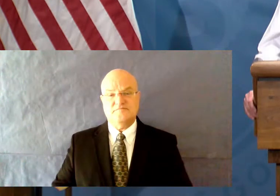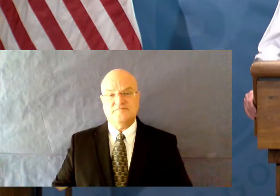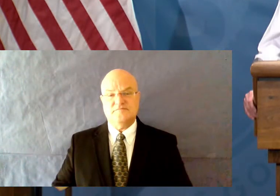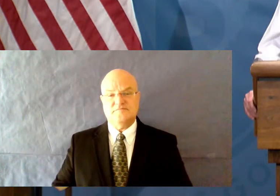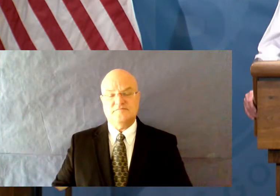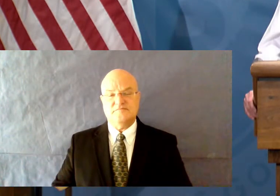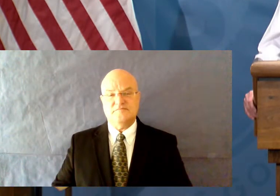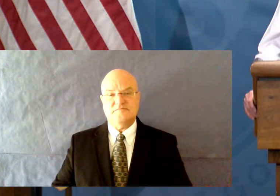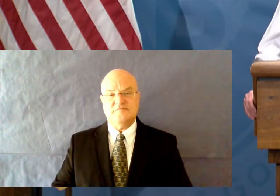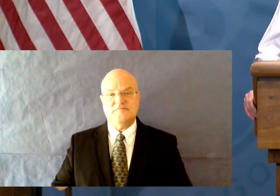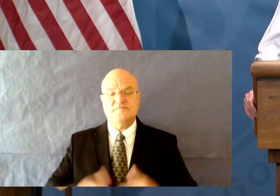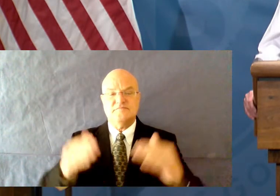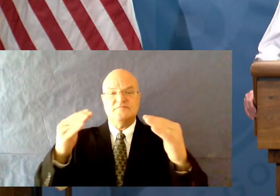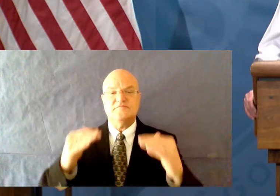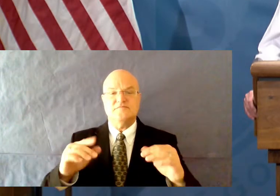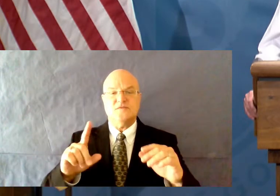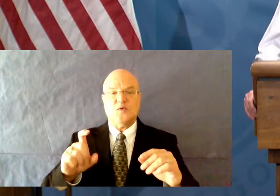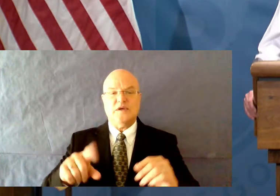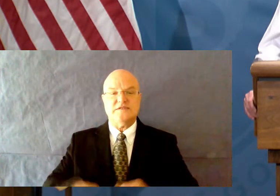Next question.